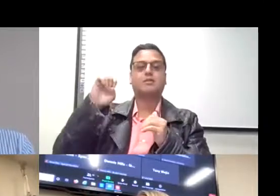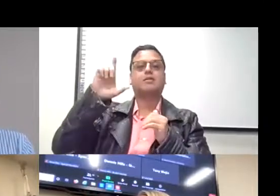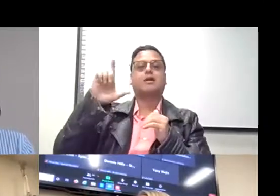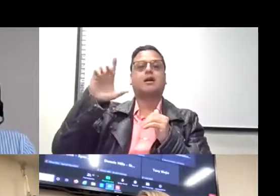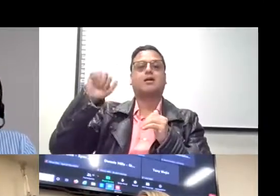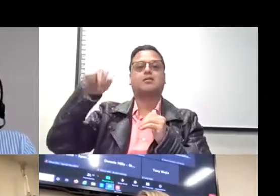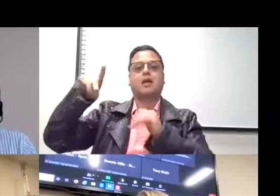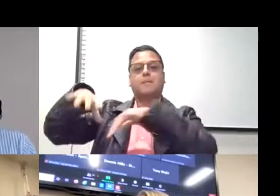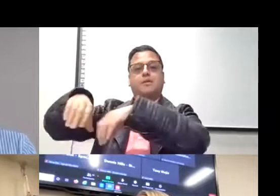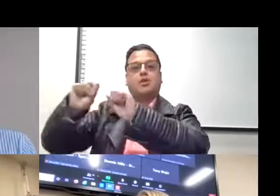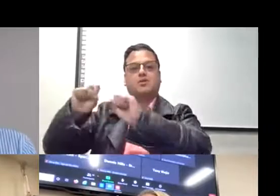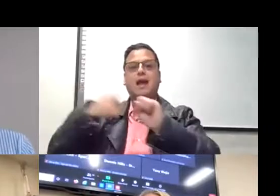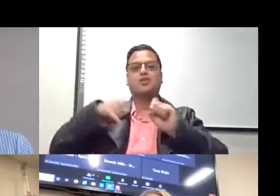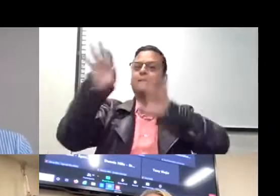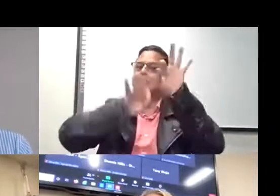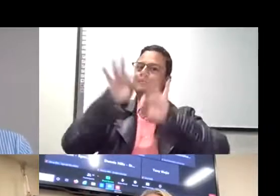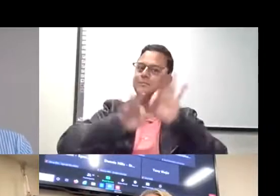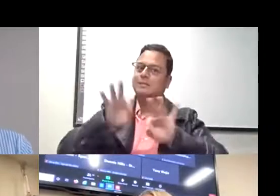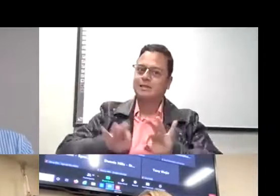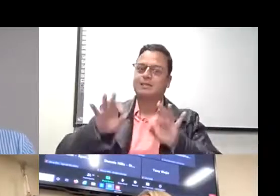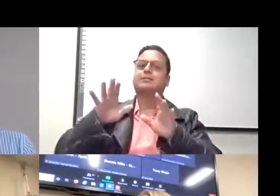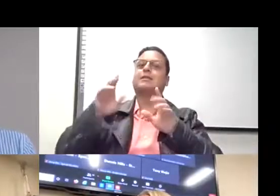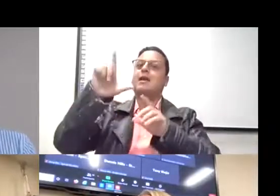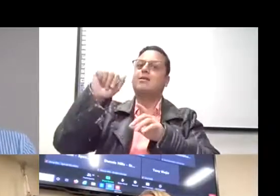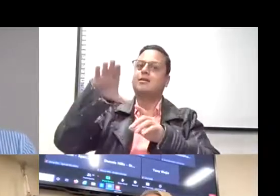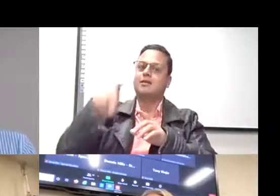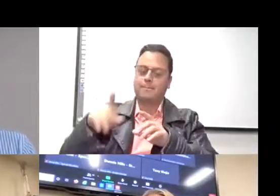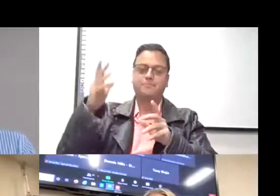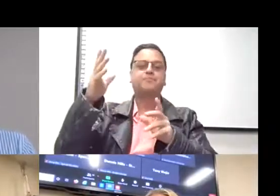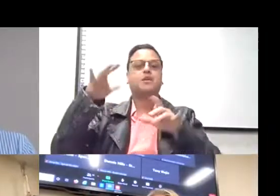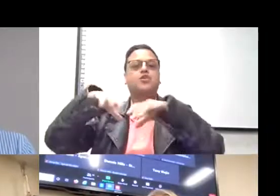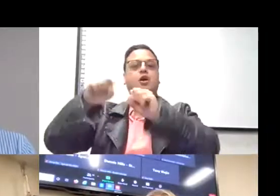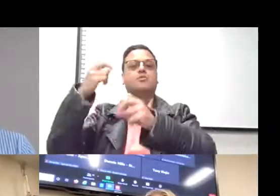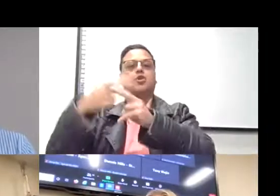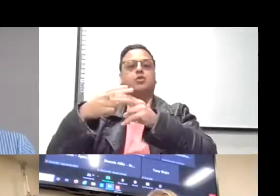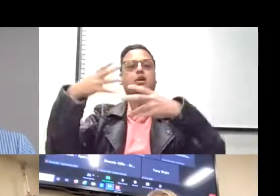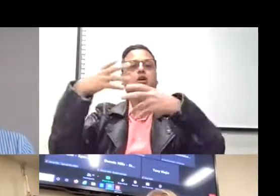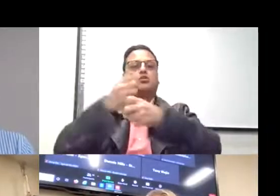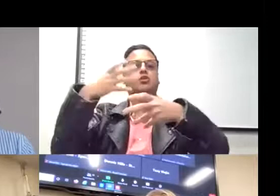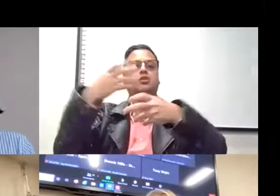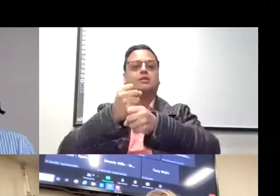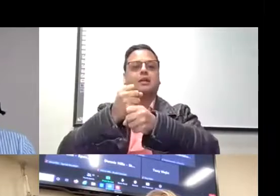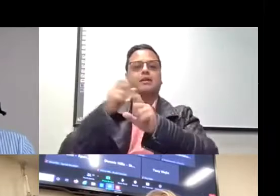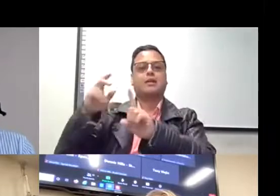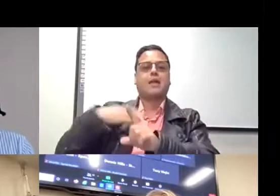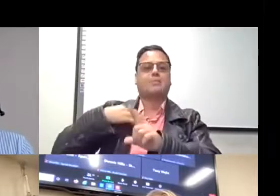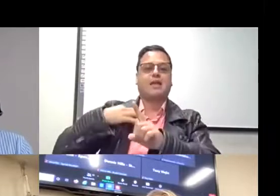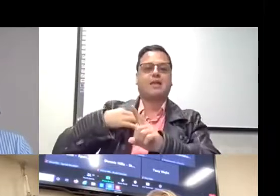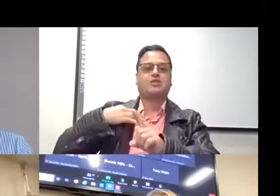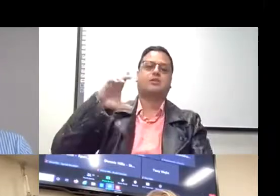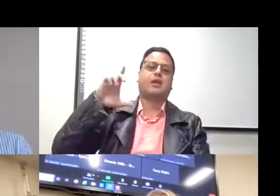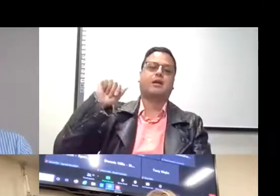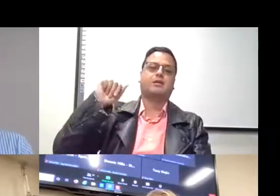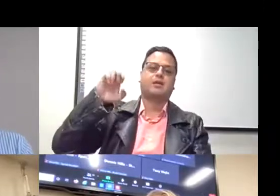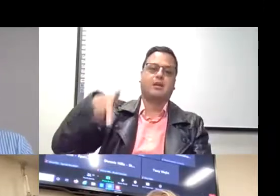adoption. And I should have spelled this out, so I apologize for this, but the adoption of what's called the consolidated application. It's an abbreviation in